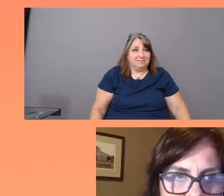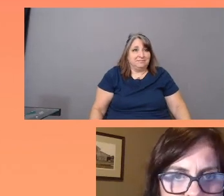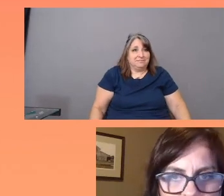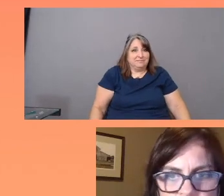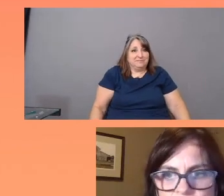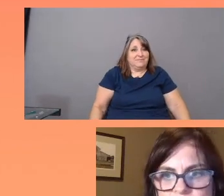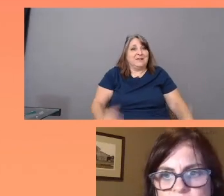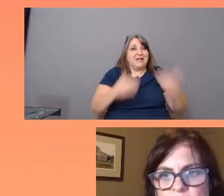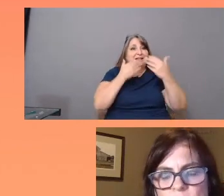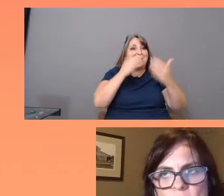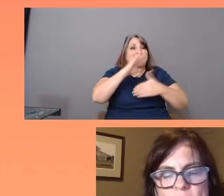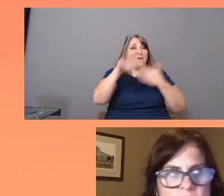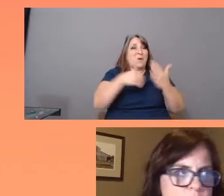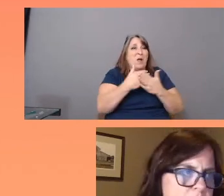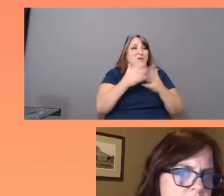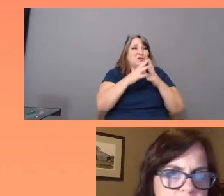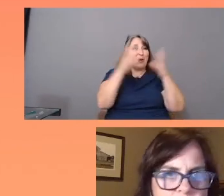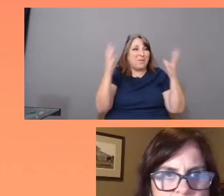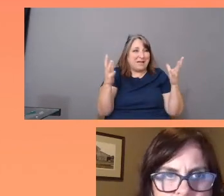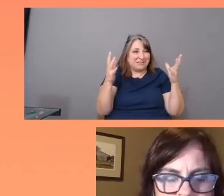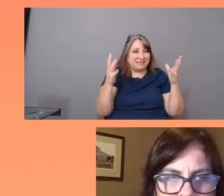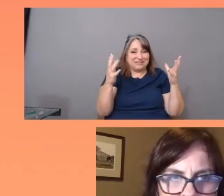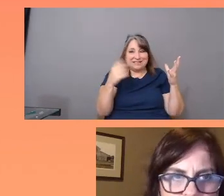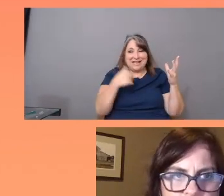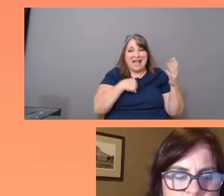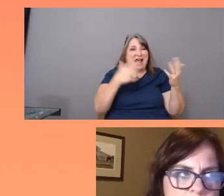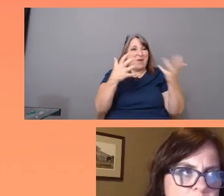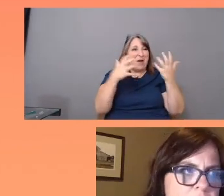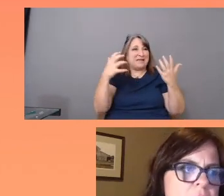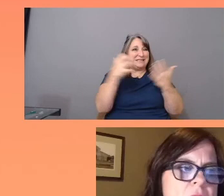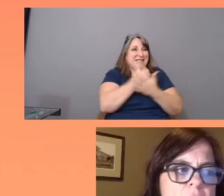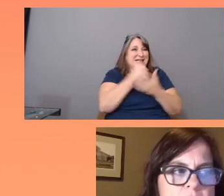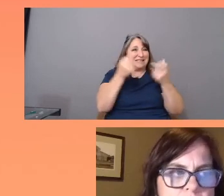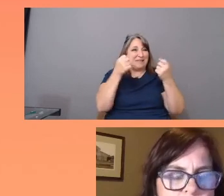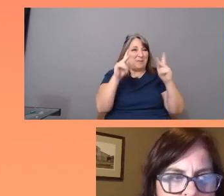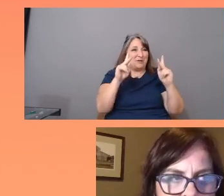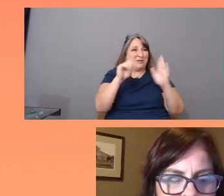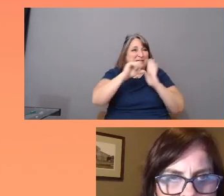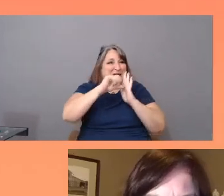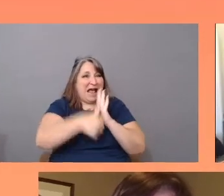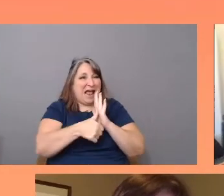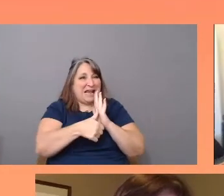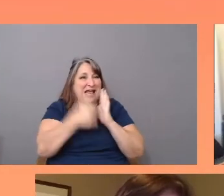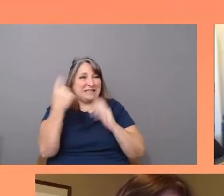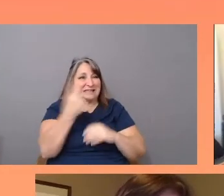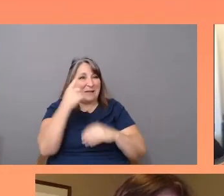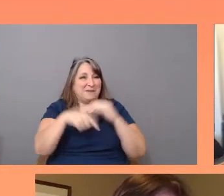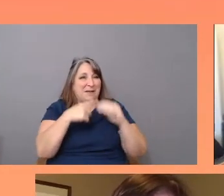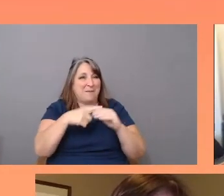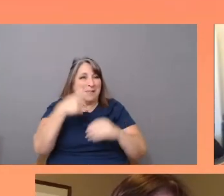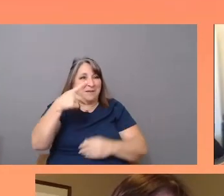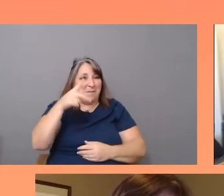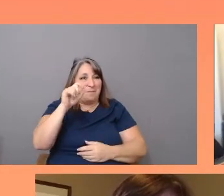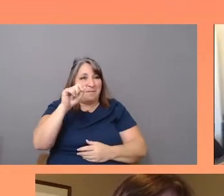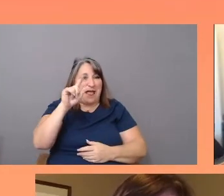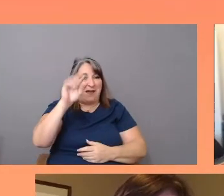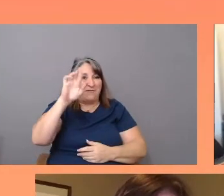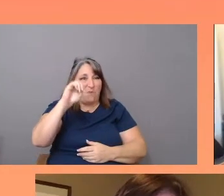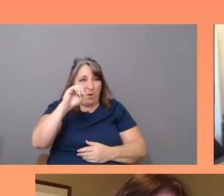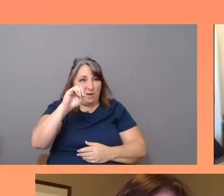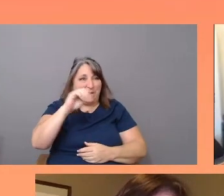Thank you all so much. And, I did want to just take this opportunity to highlight something about the platform. On Friday